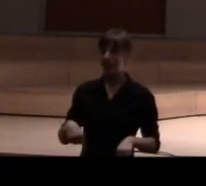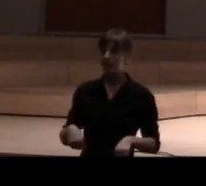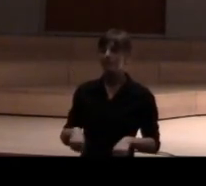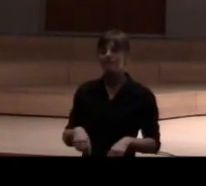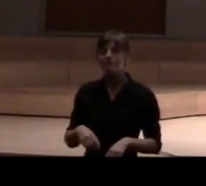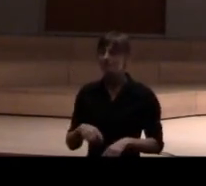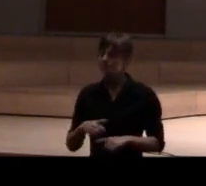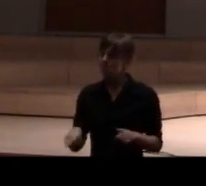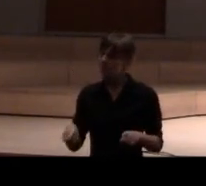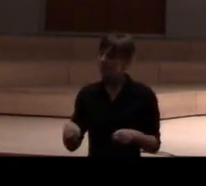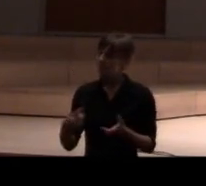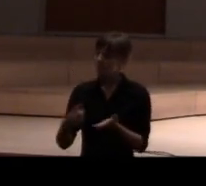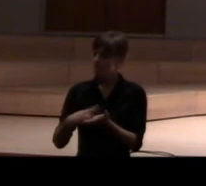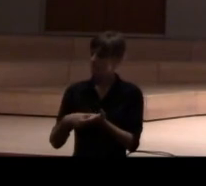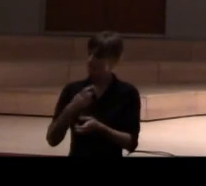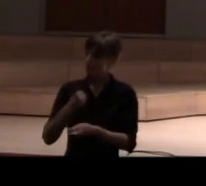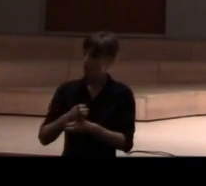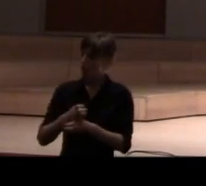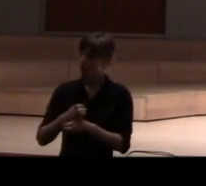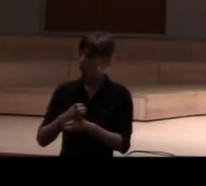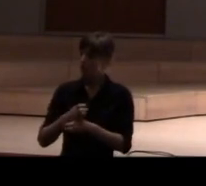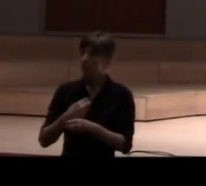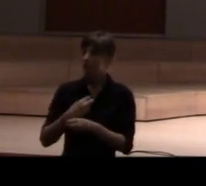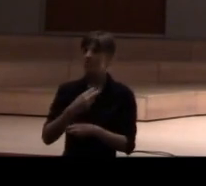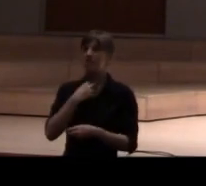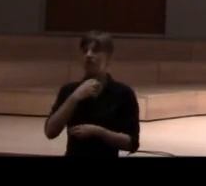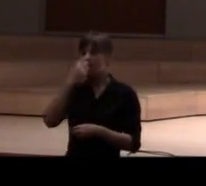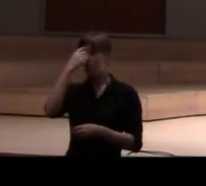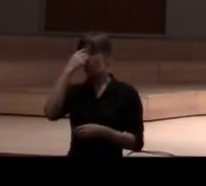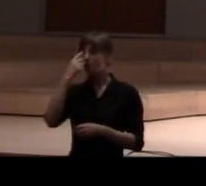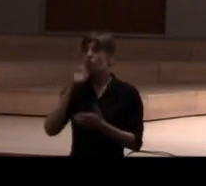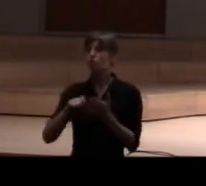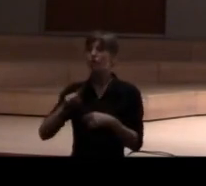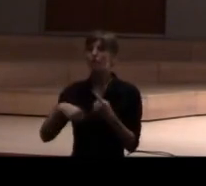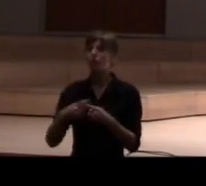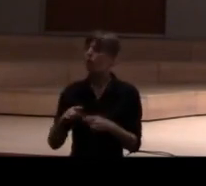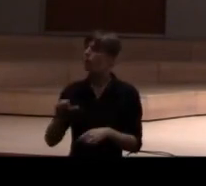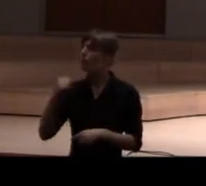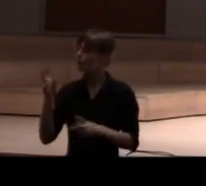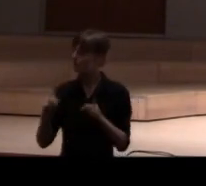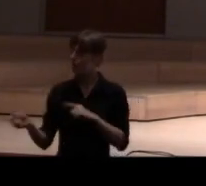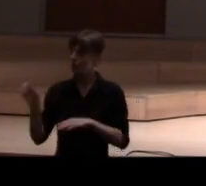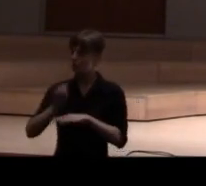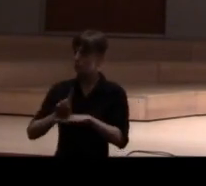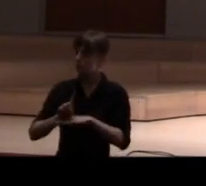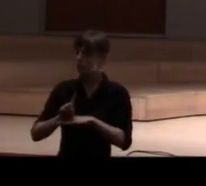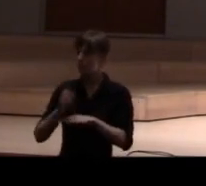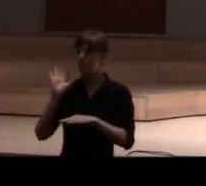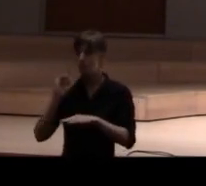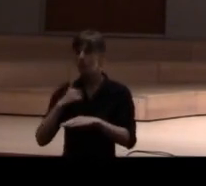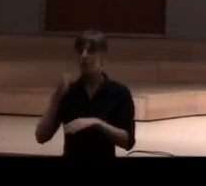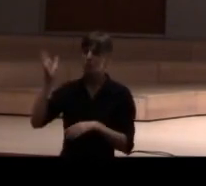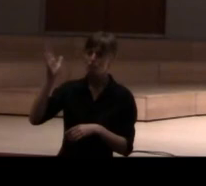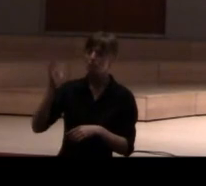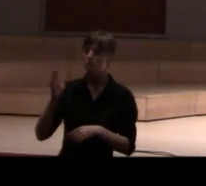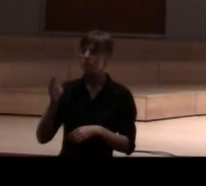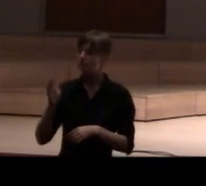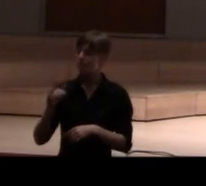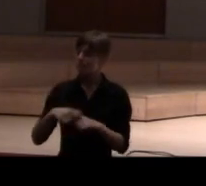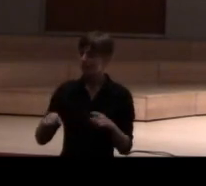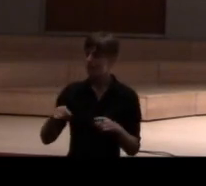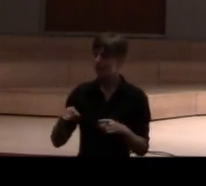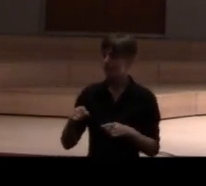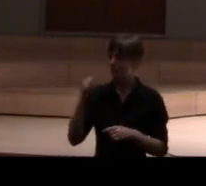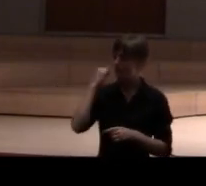I find that difficult sometimes to write about. I wonder, well, other people have stood on stages before, it just doesn't seem that interesting. Now, imagine what kids who have never